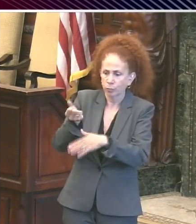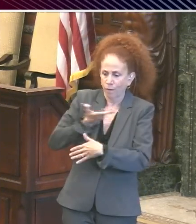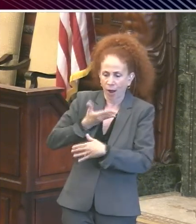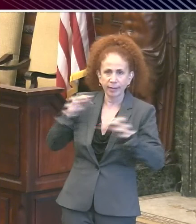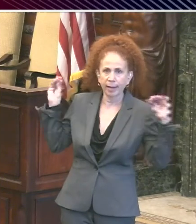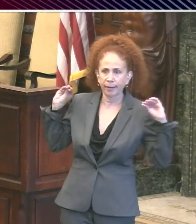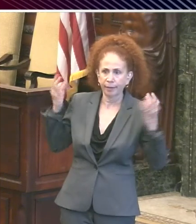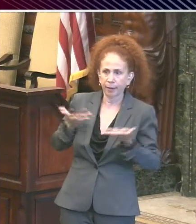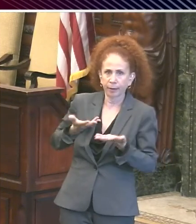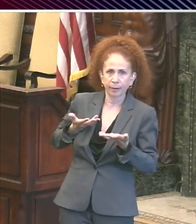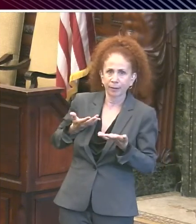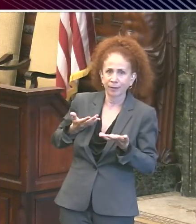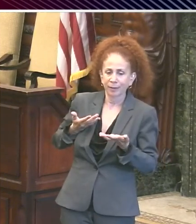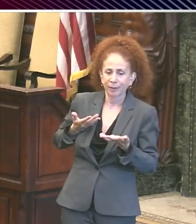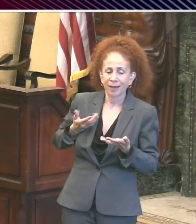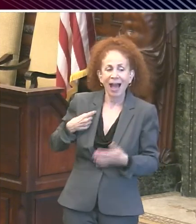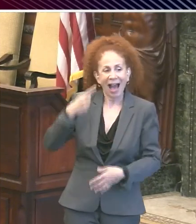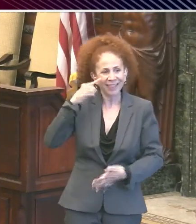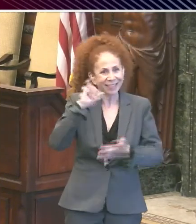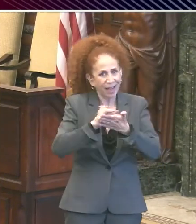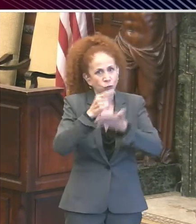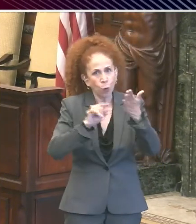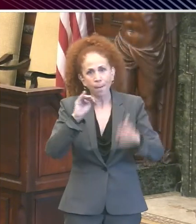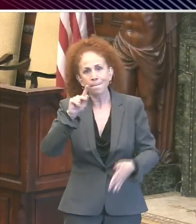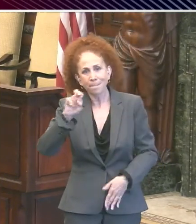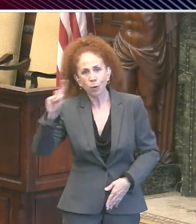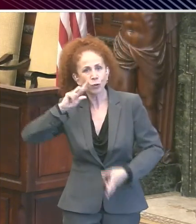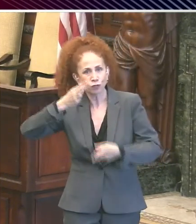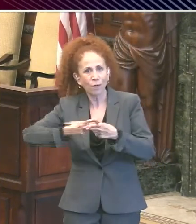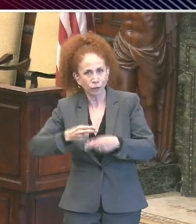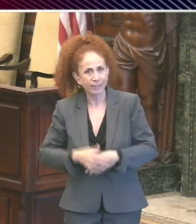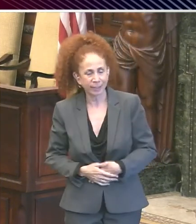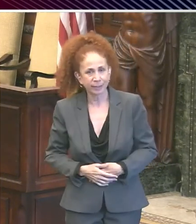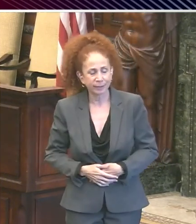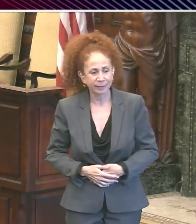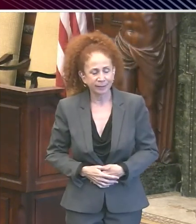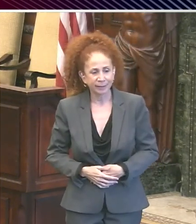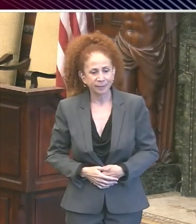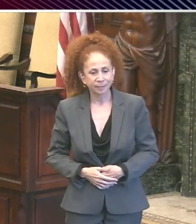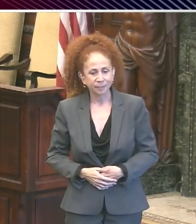with anything. Can you? But and I think that's what Mike was referencing. I think he.